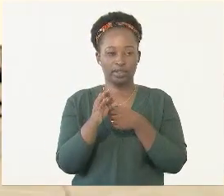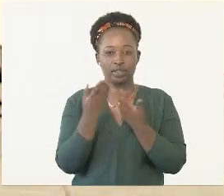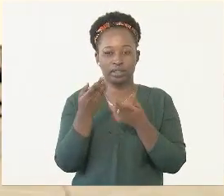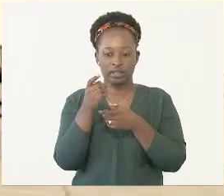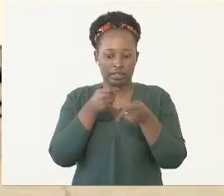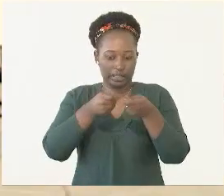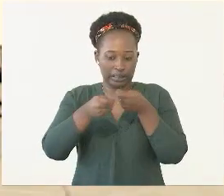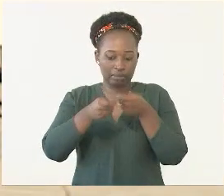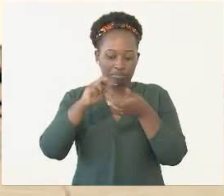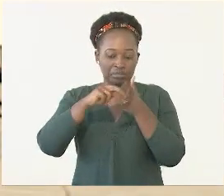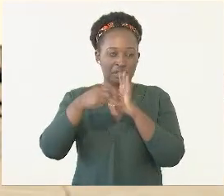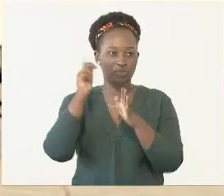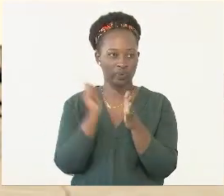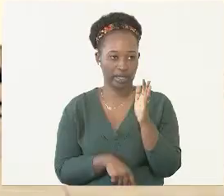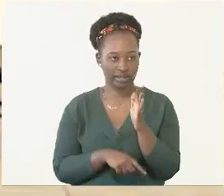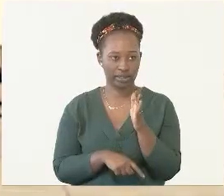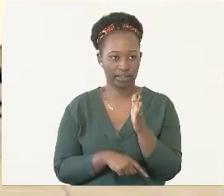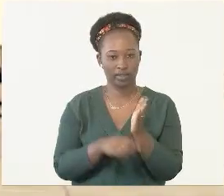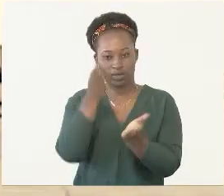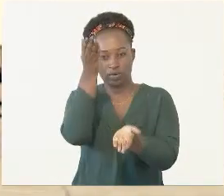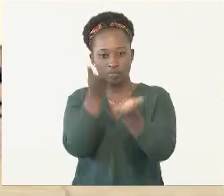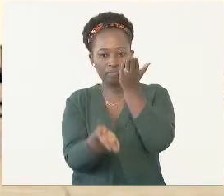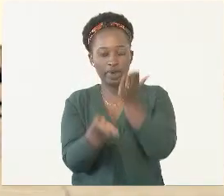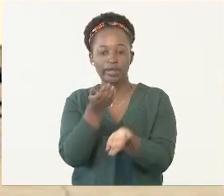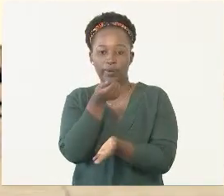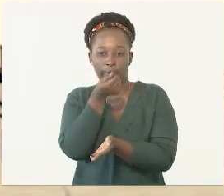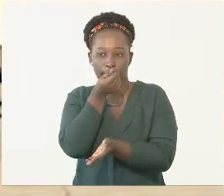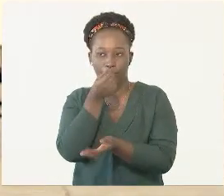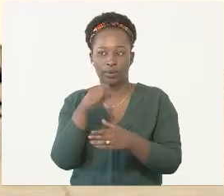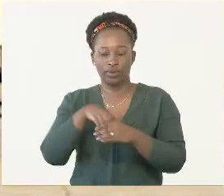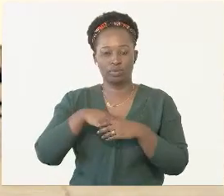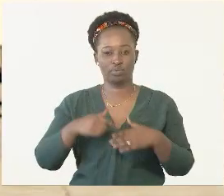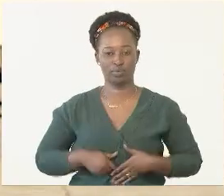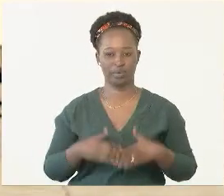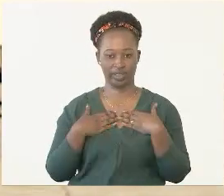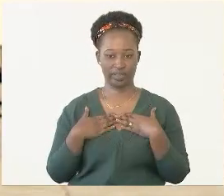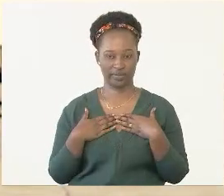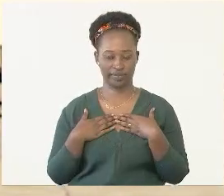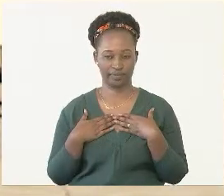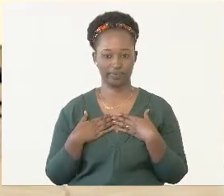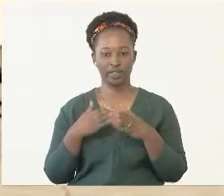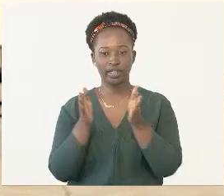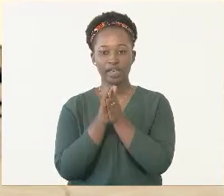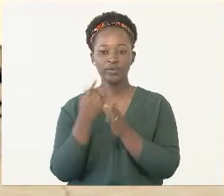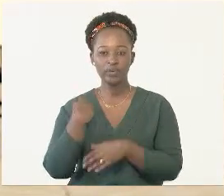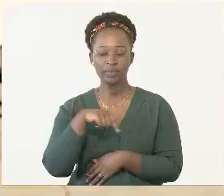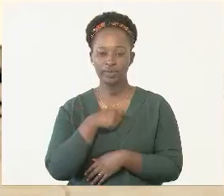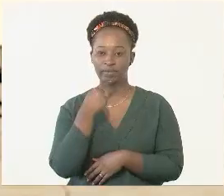thermoregulation, what does it mean? It means balancing of the body temperature. So we also talked